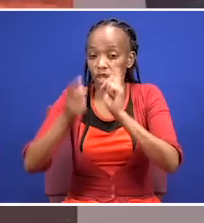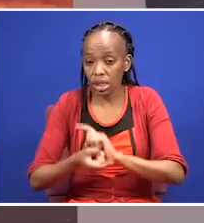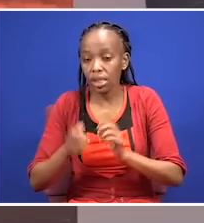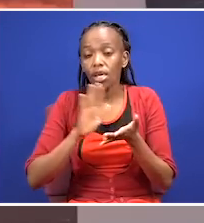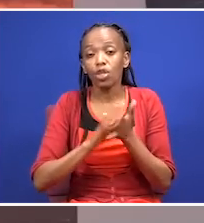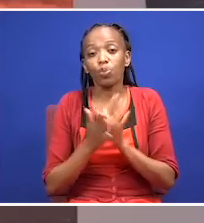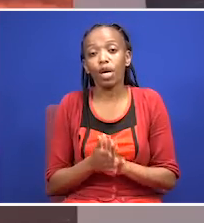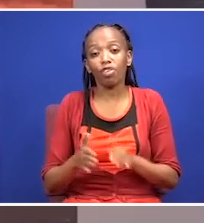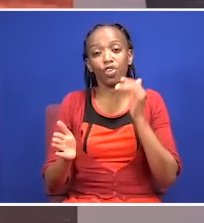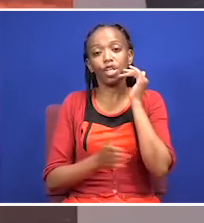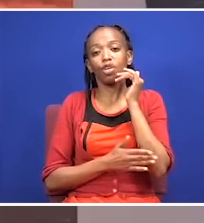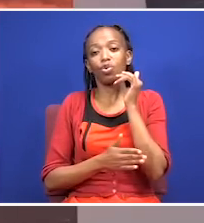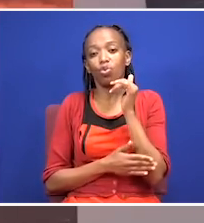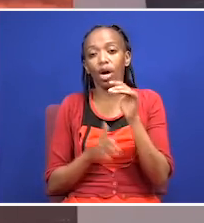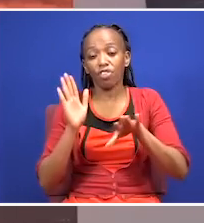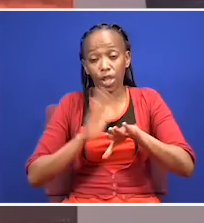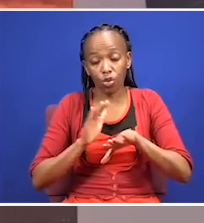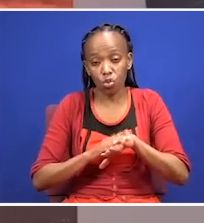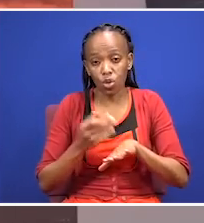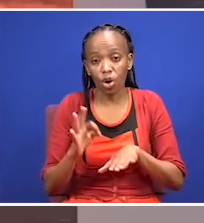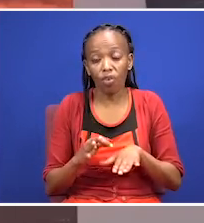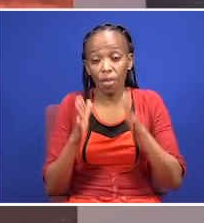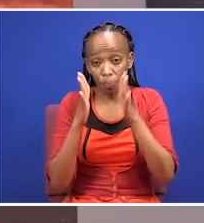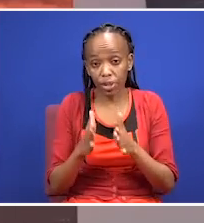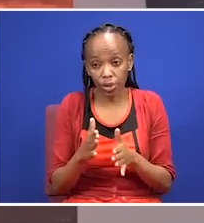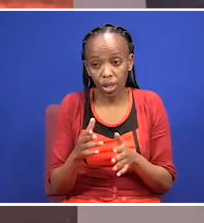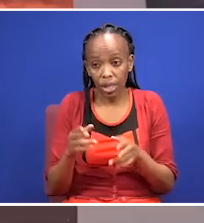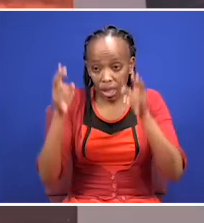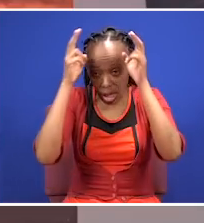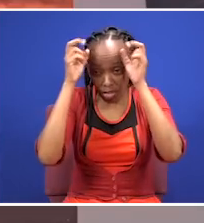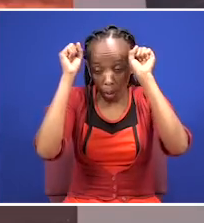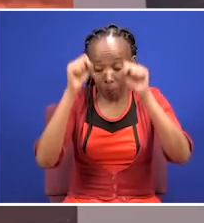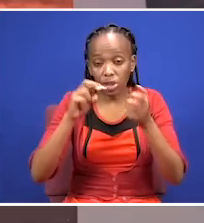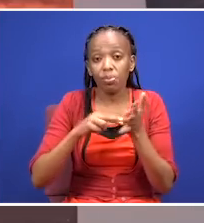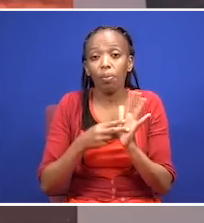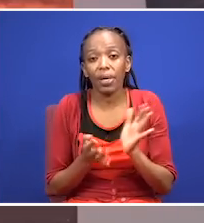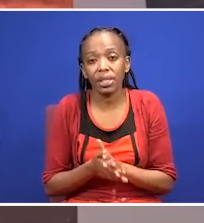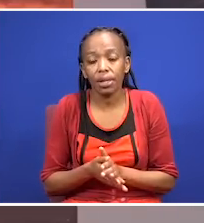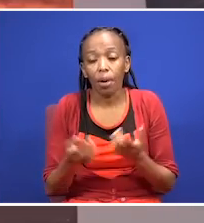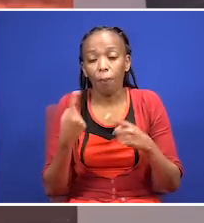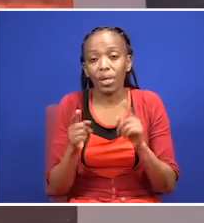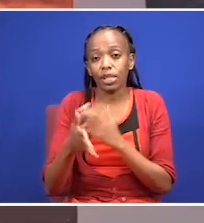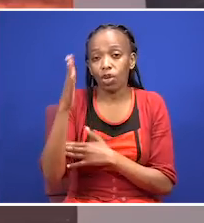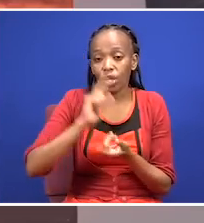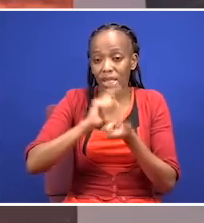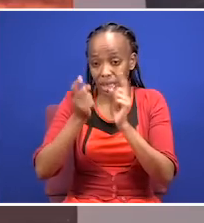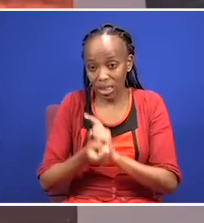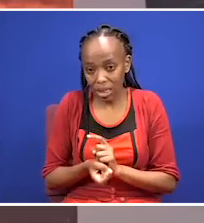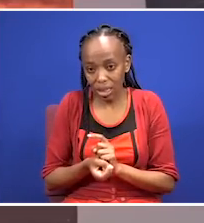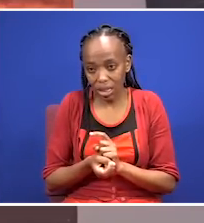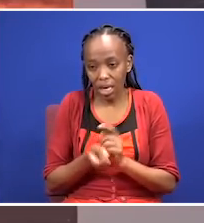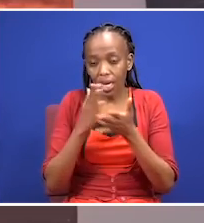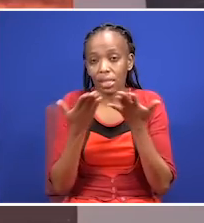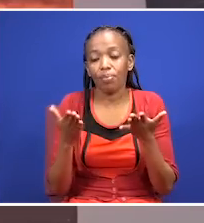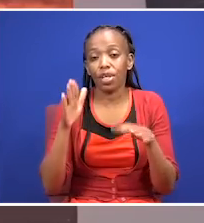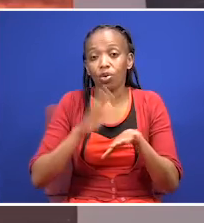be for the good of the victim evil may have been meant but god turns it around and